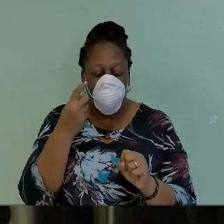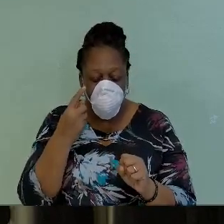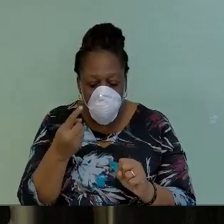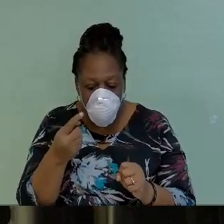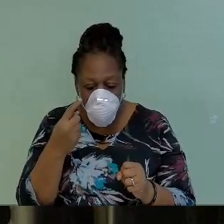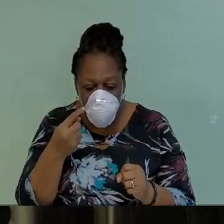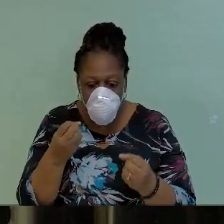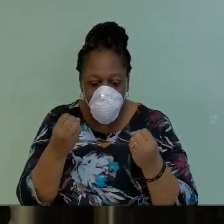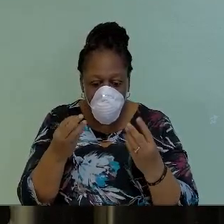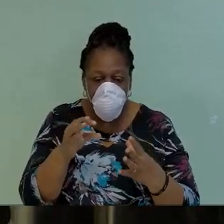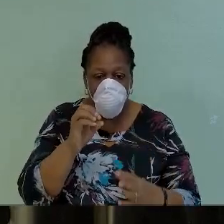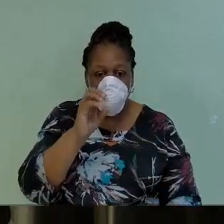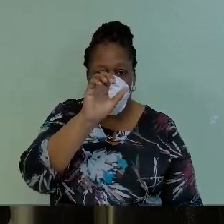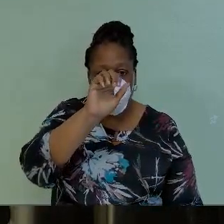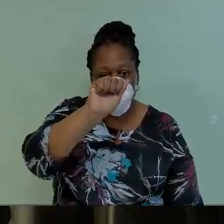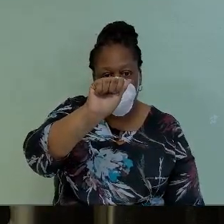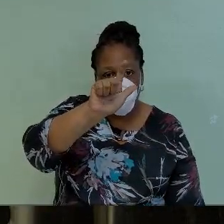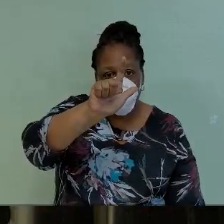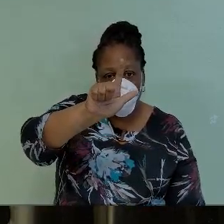Now,